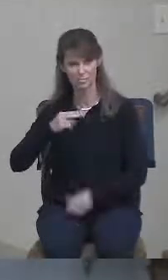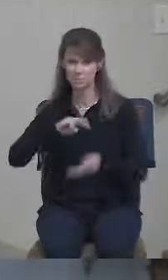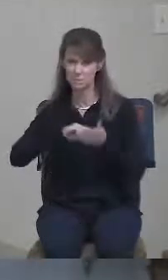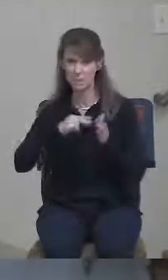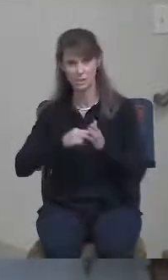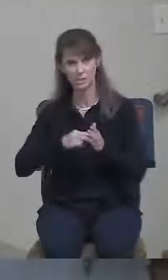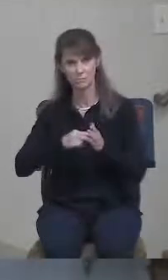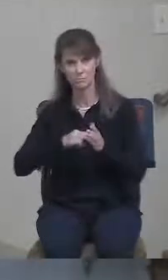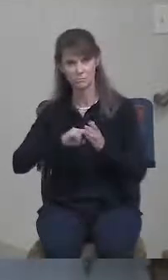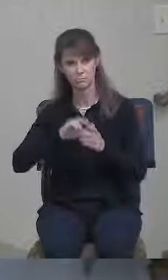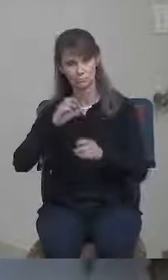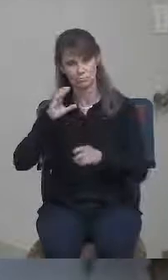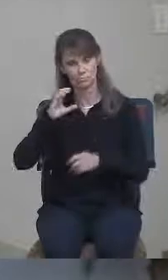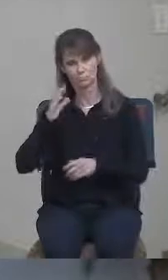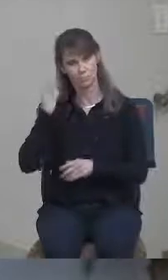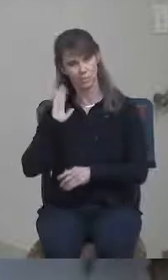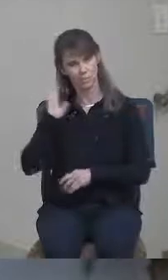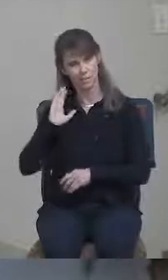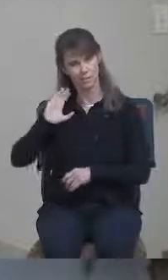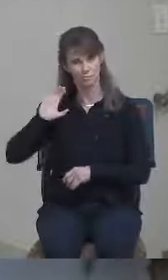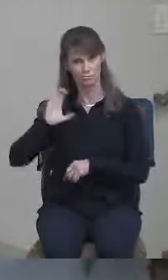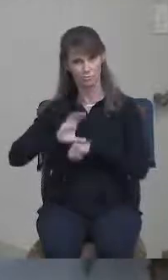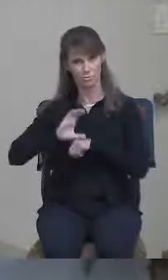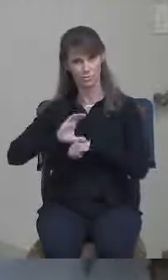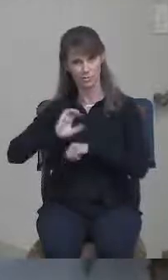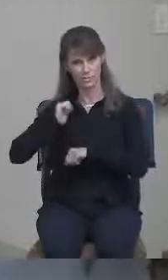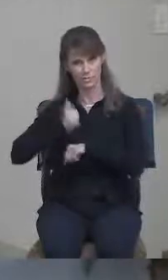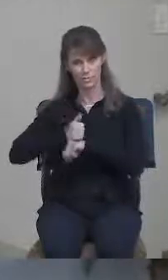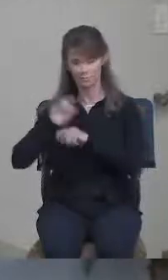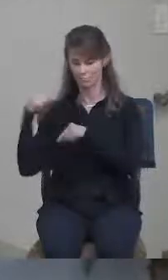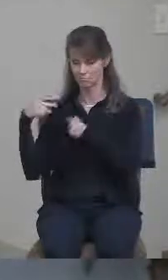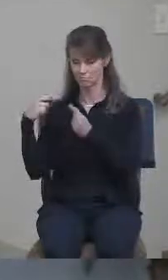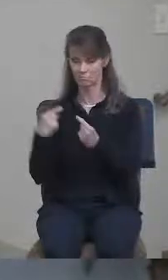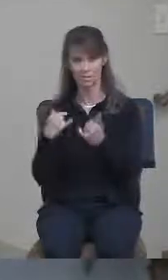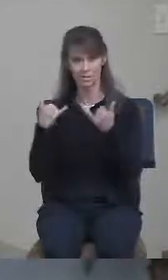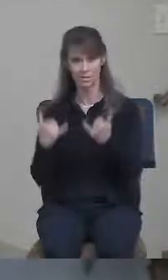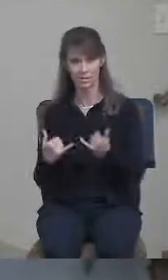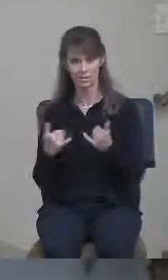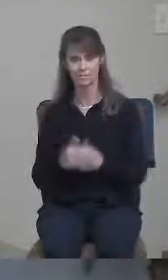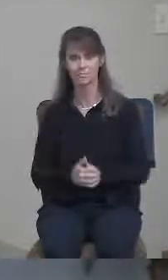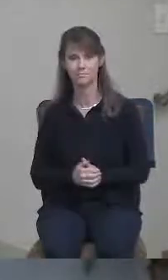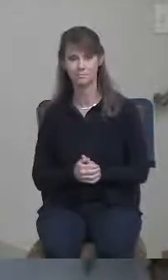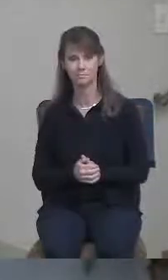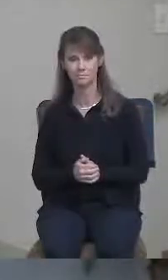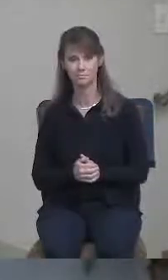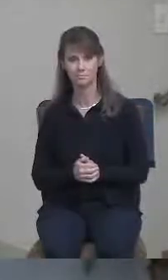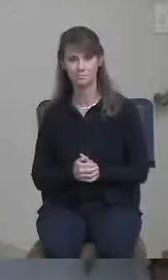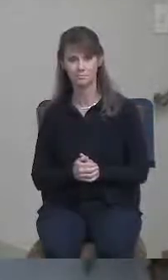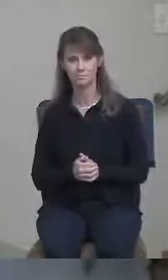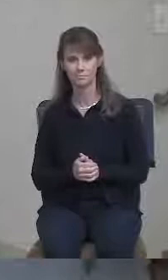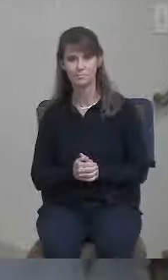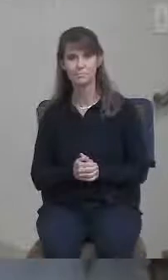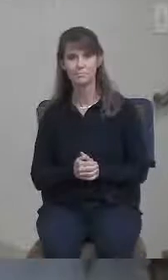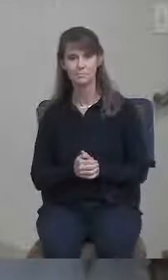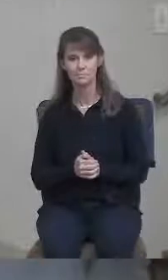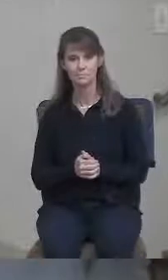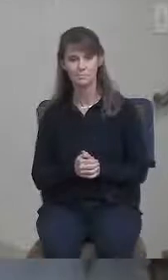been classes on Tuesday night, or a class on Tuesday night, on the subject of crucifixion of